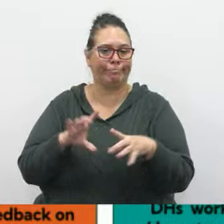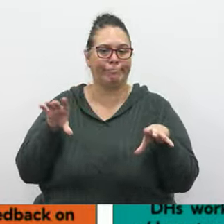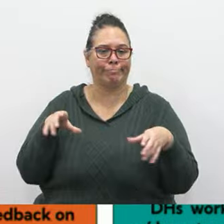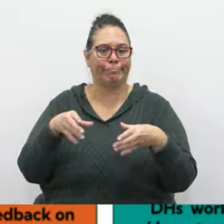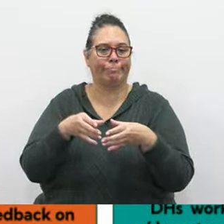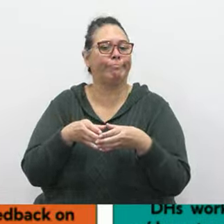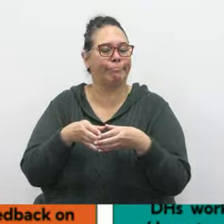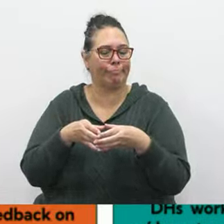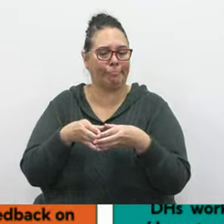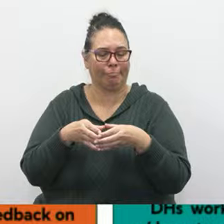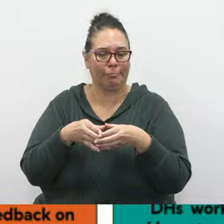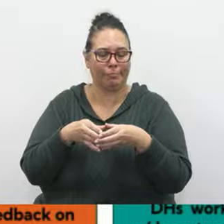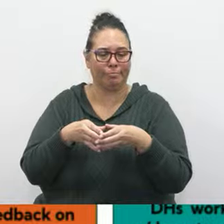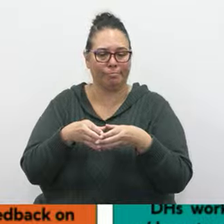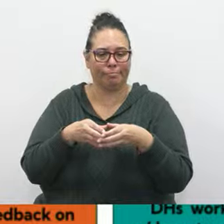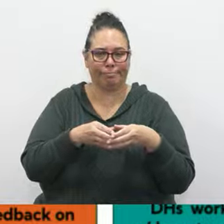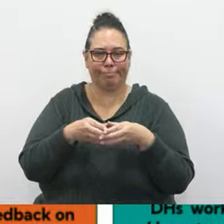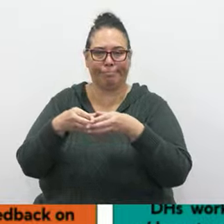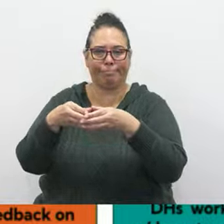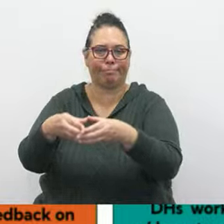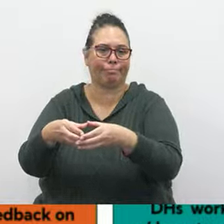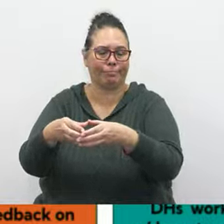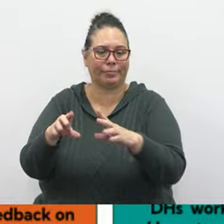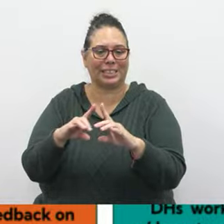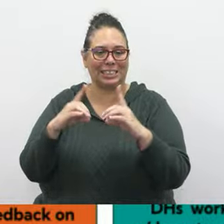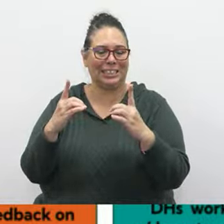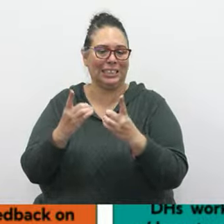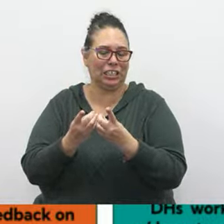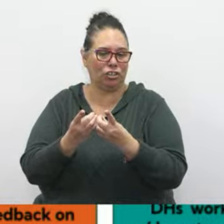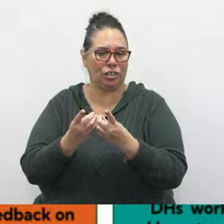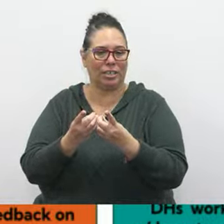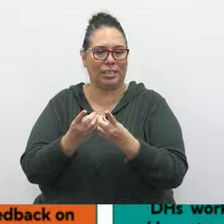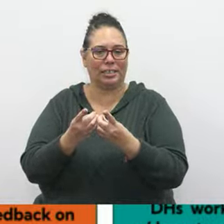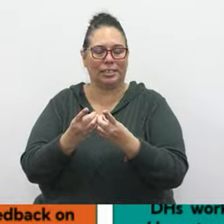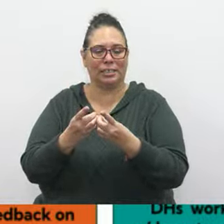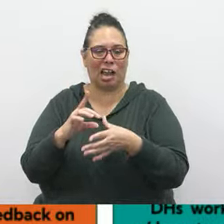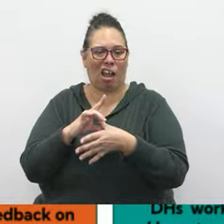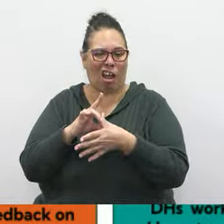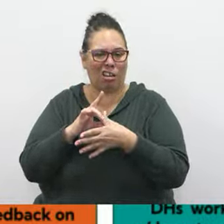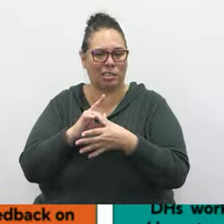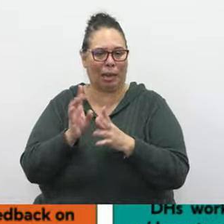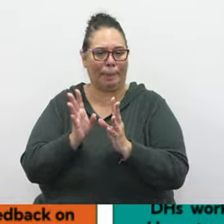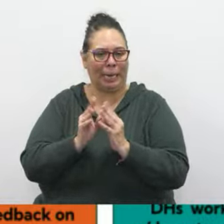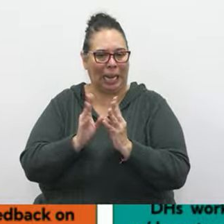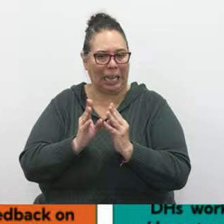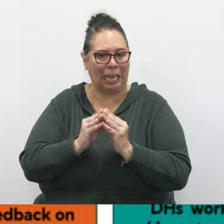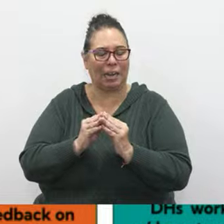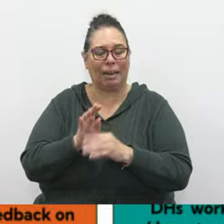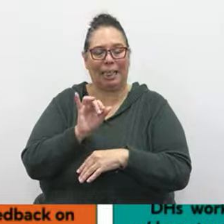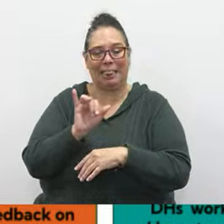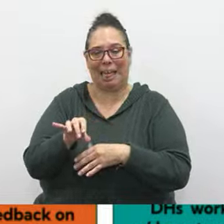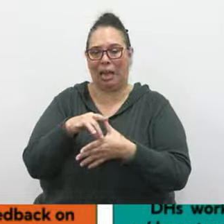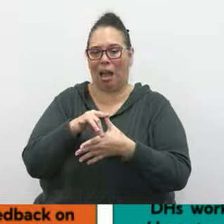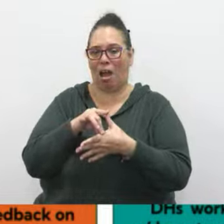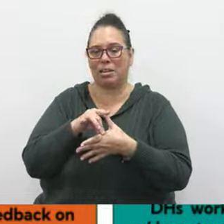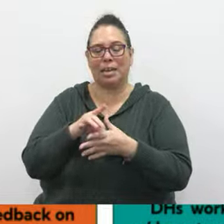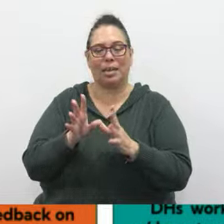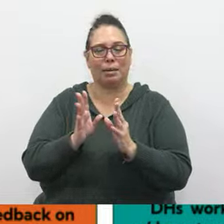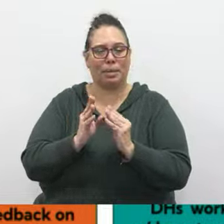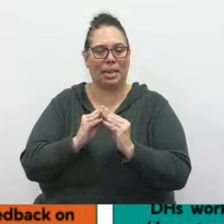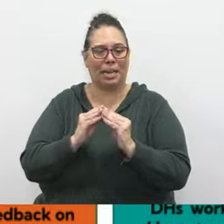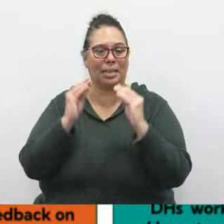together on district content meetings, and in those particular content meetings, teachers were given